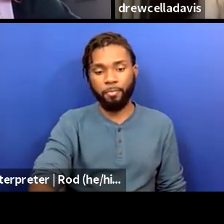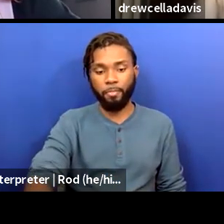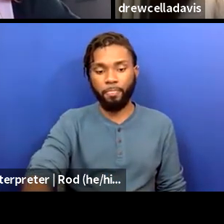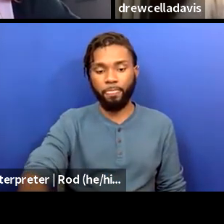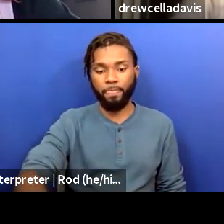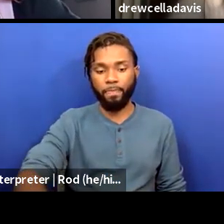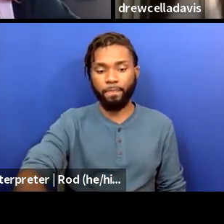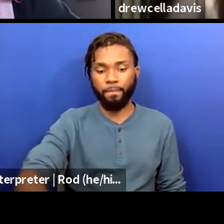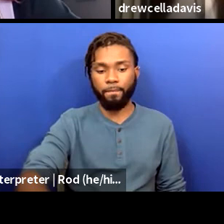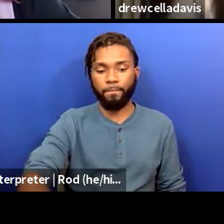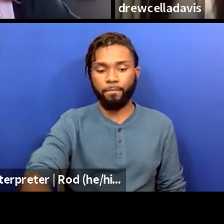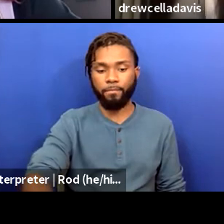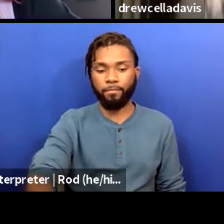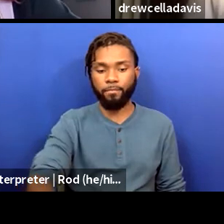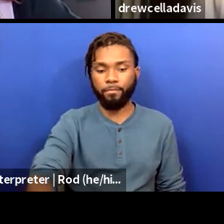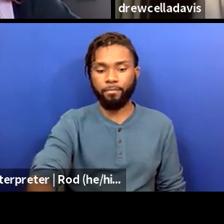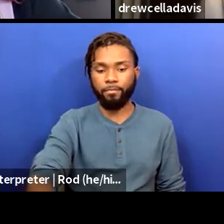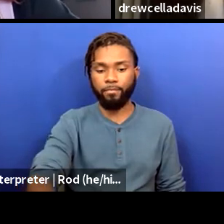their work